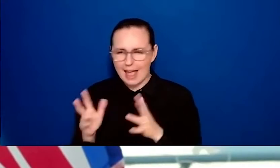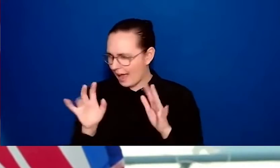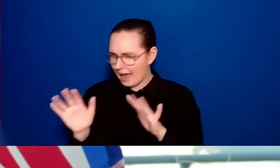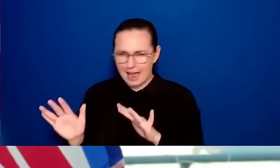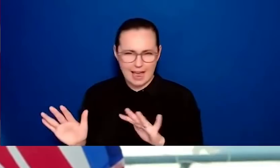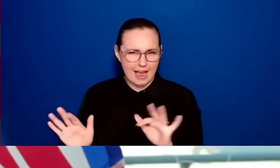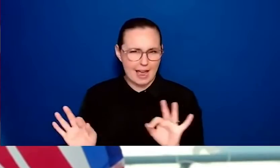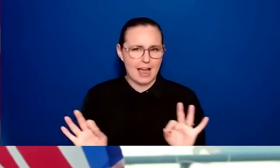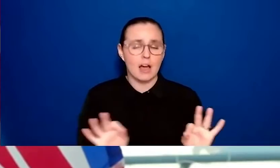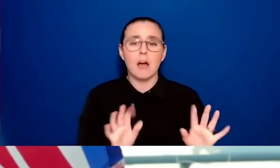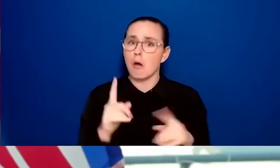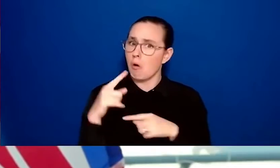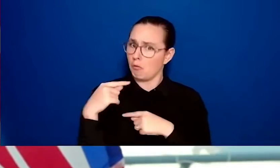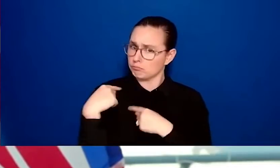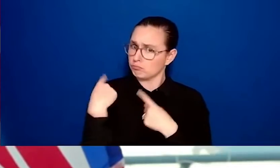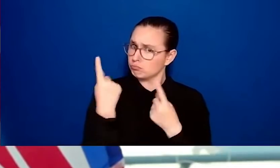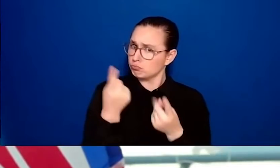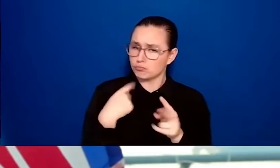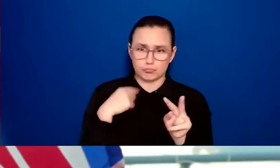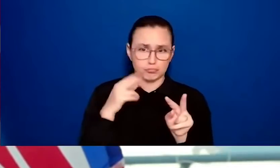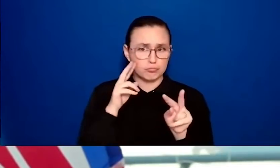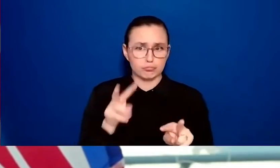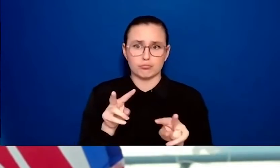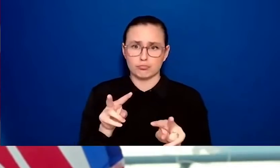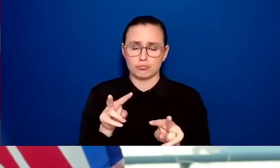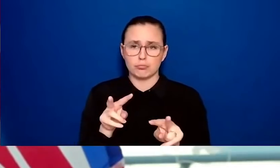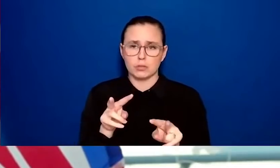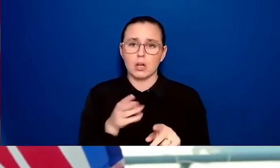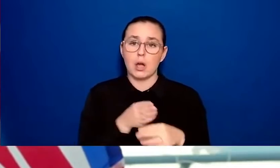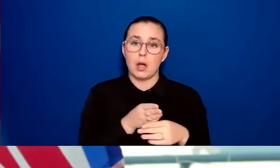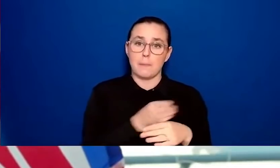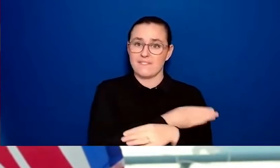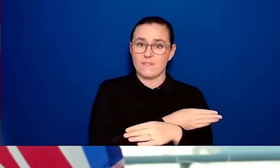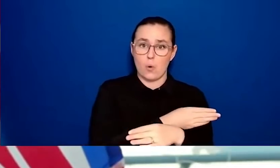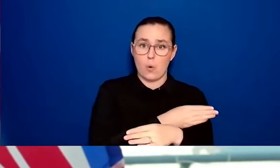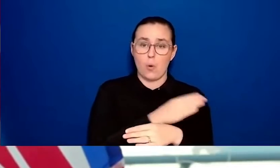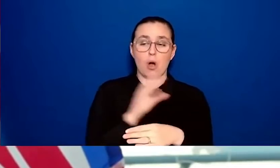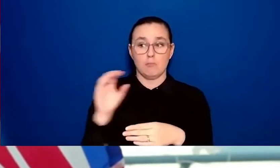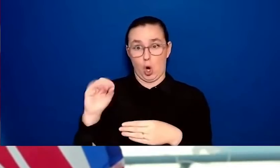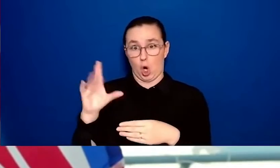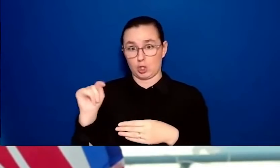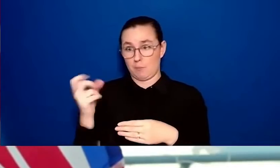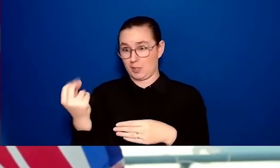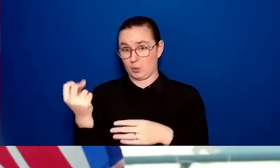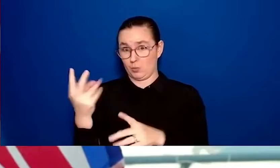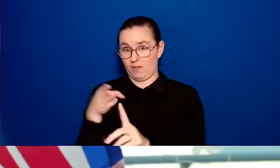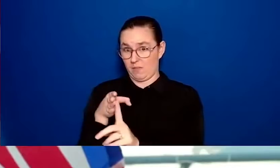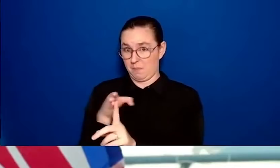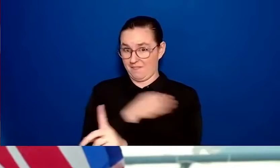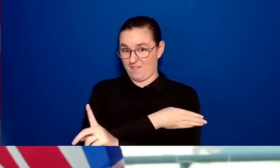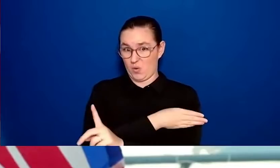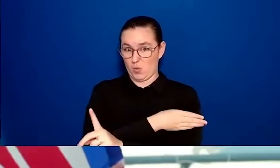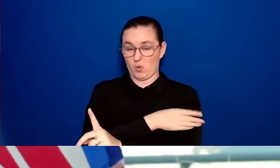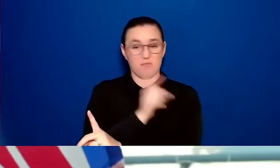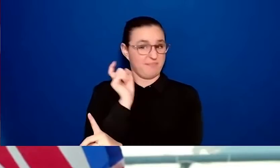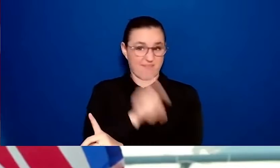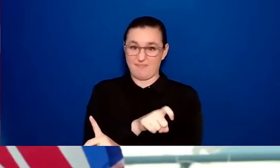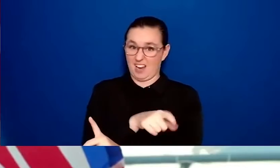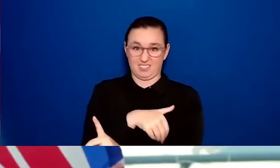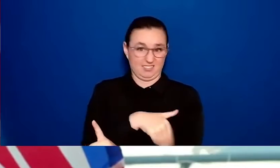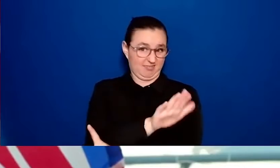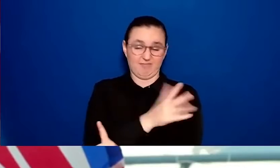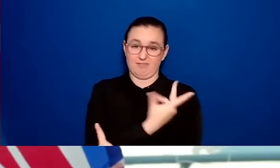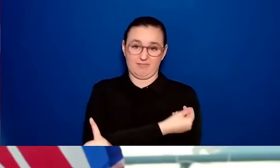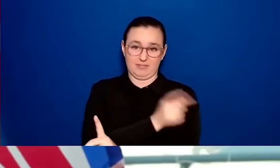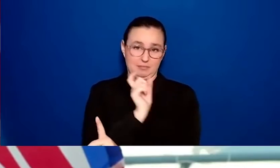that's not an option for people who are trying to avoid being immunized. Our next question is from Lisa Euston with